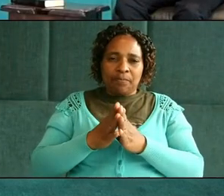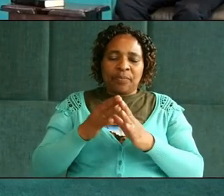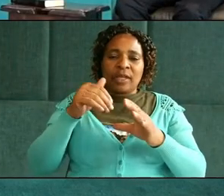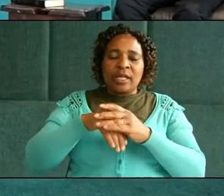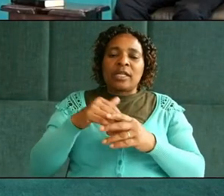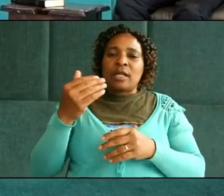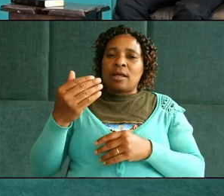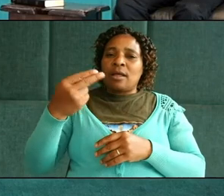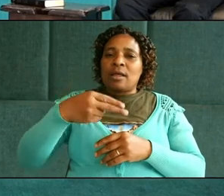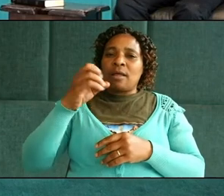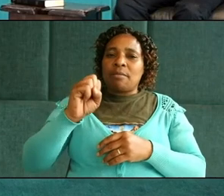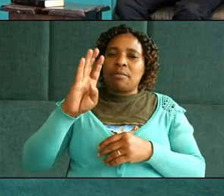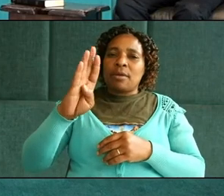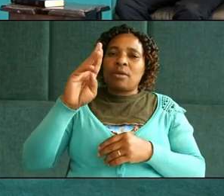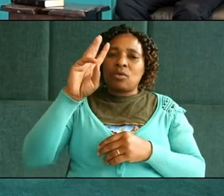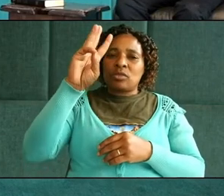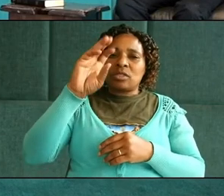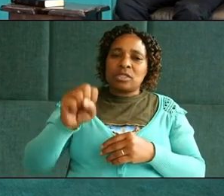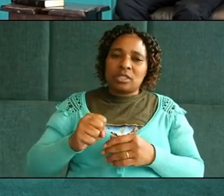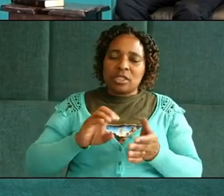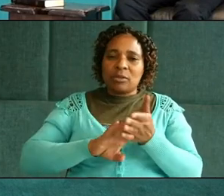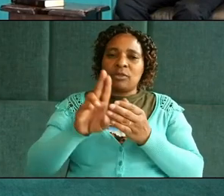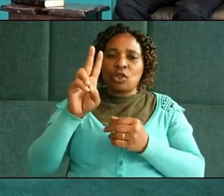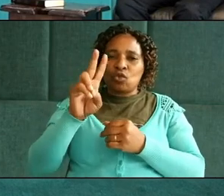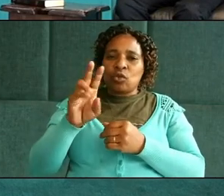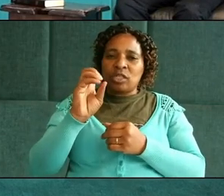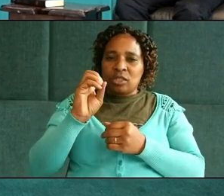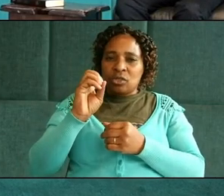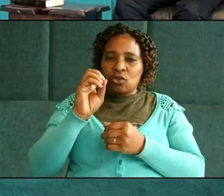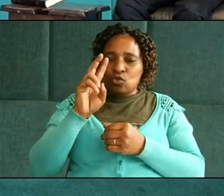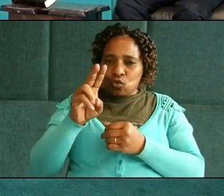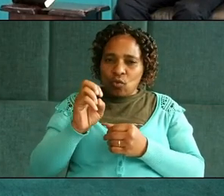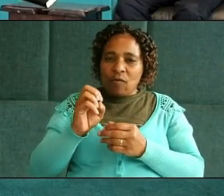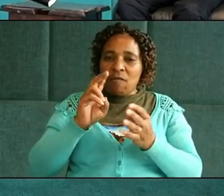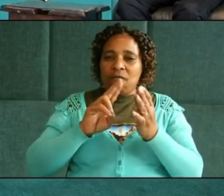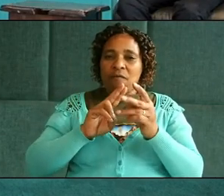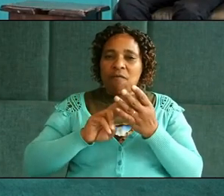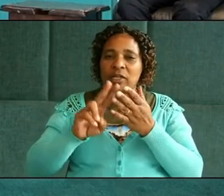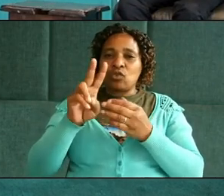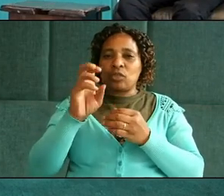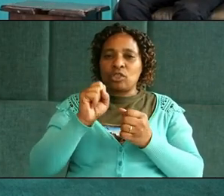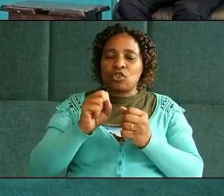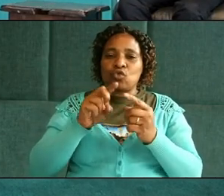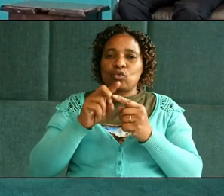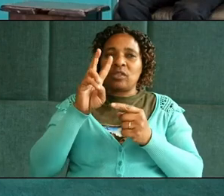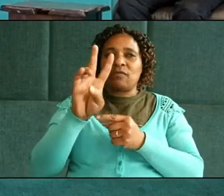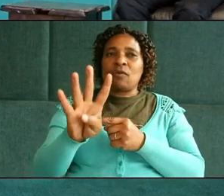chapter 10, verse 22 and 24, I'd ask Sid to read for us.